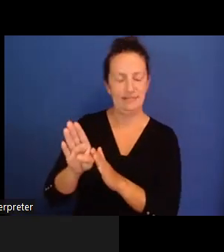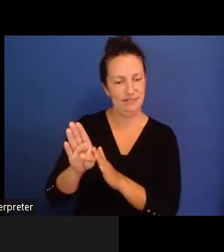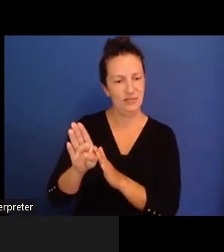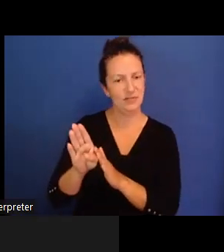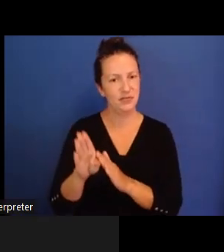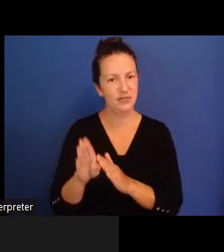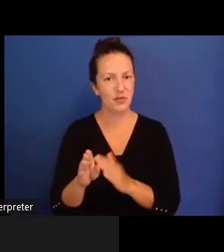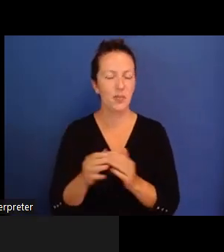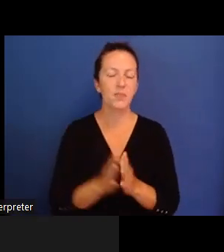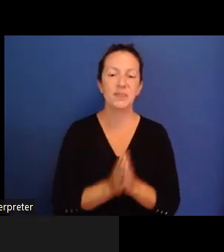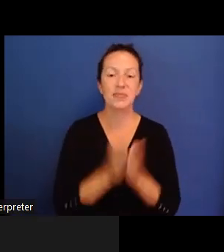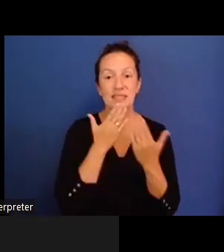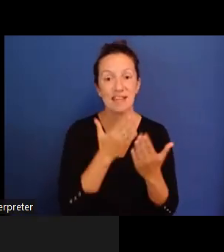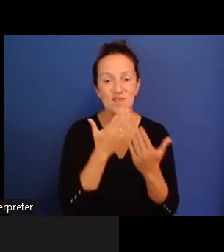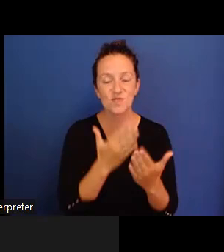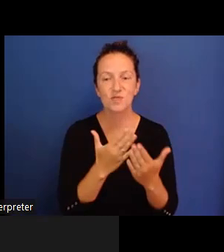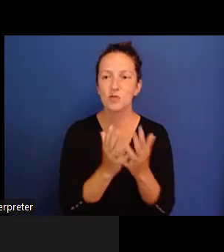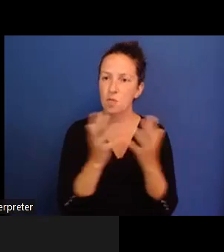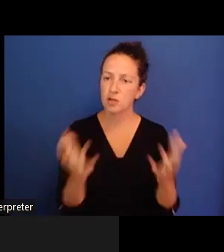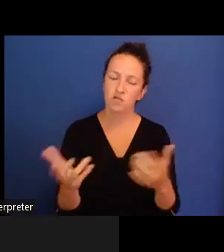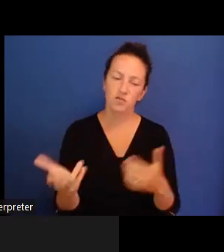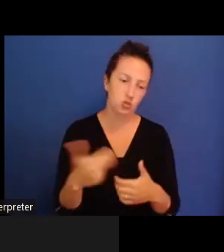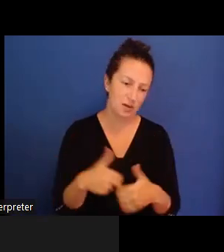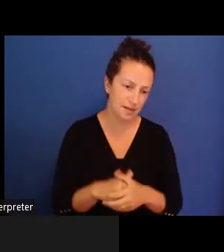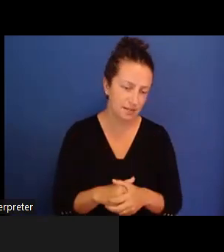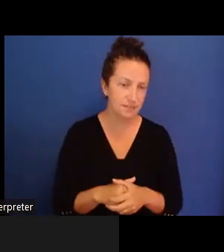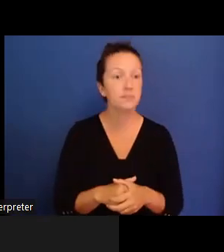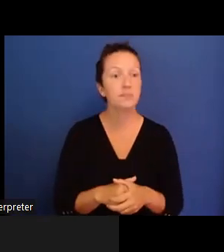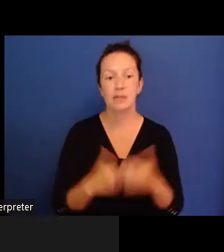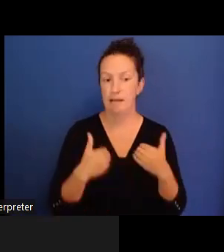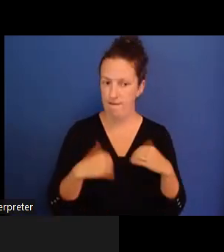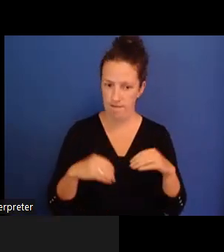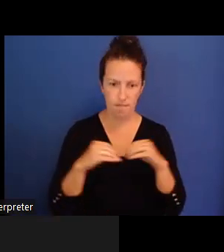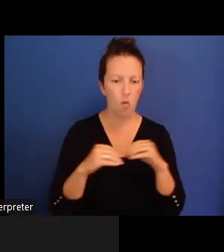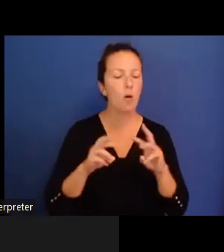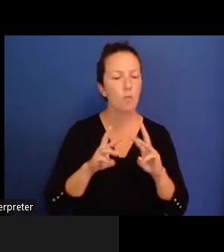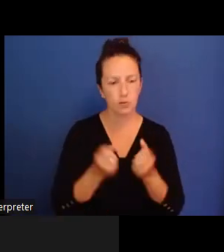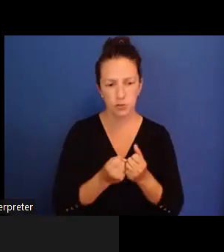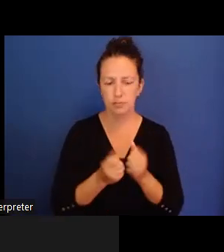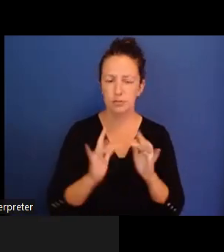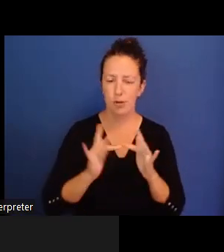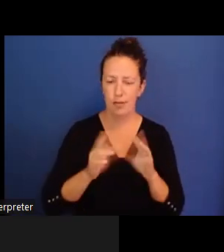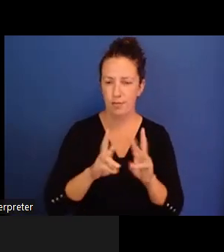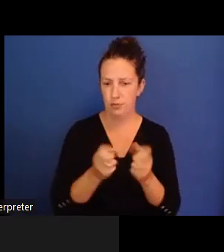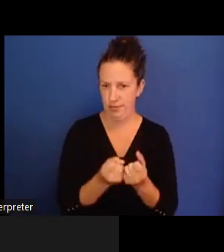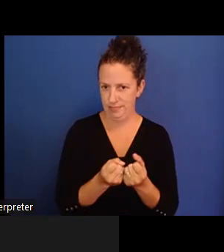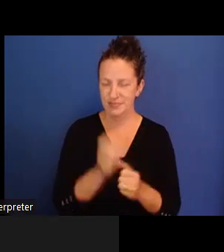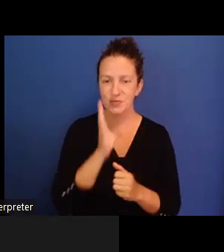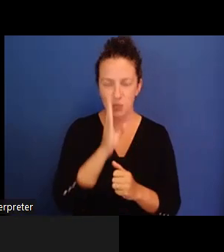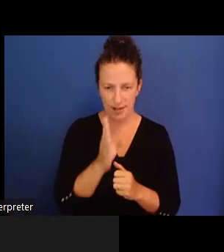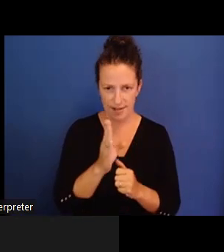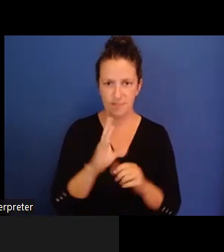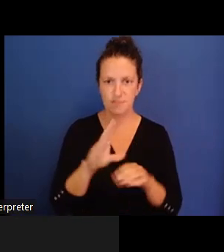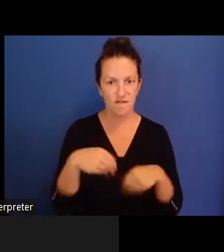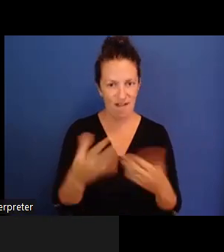you so much for being here. We've got more webinars coming up, so please look out for those and